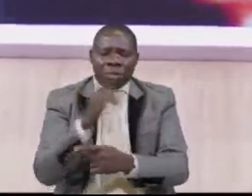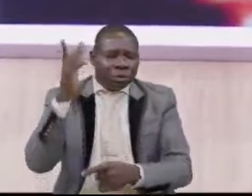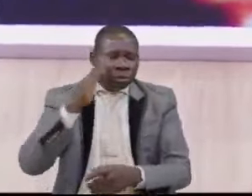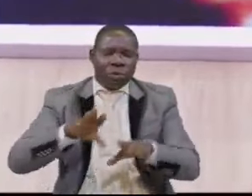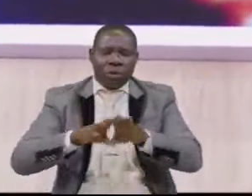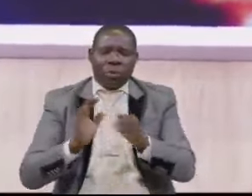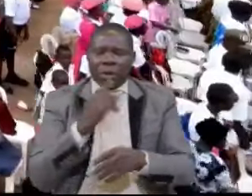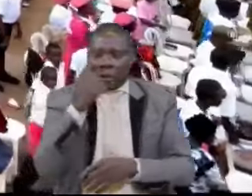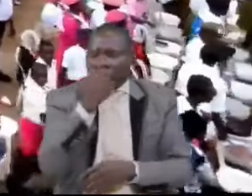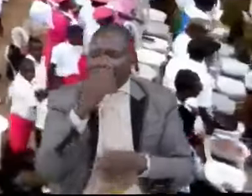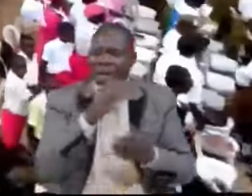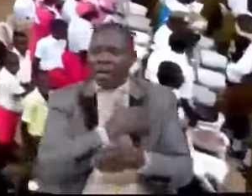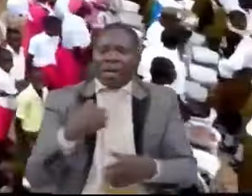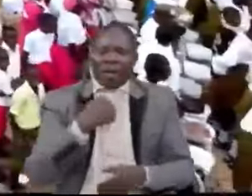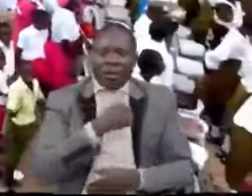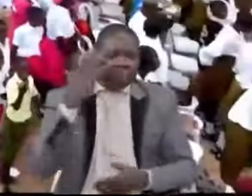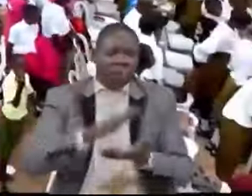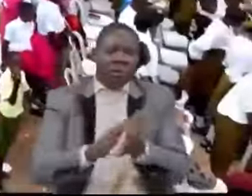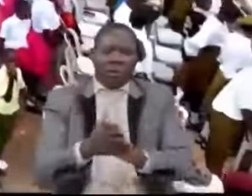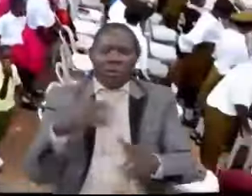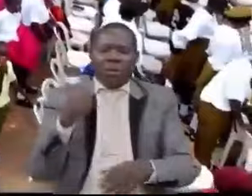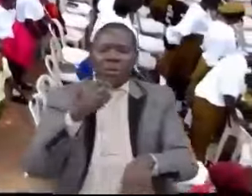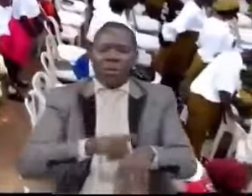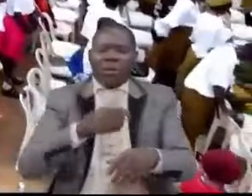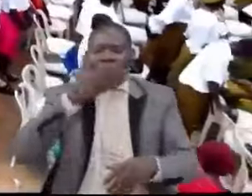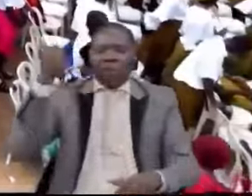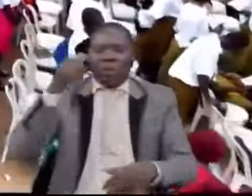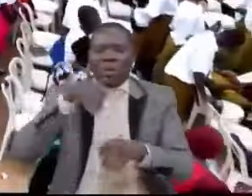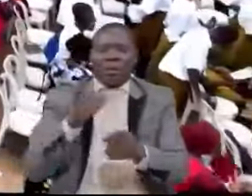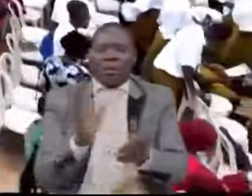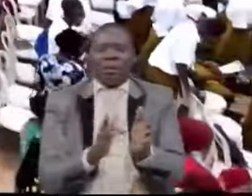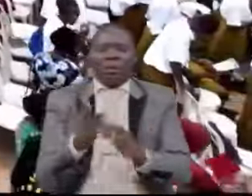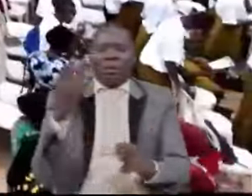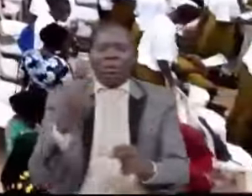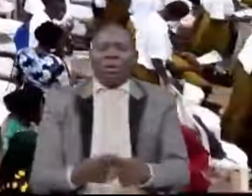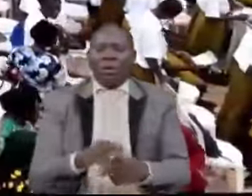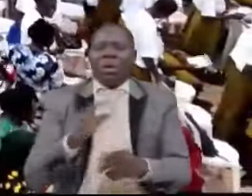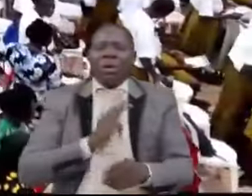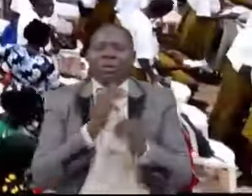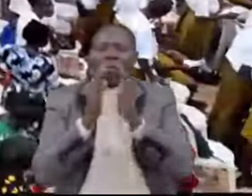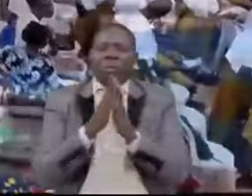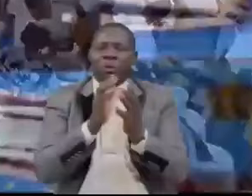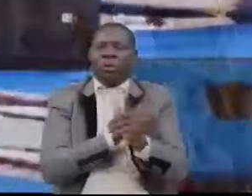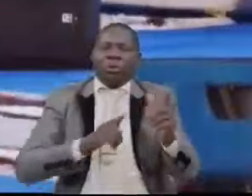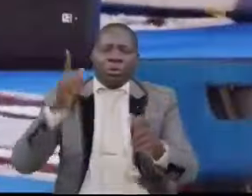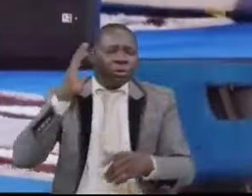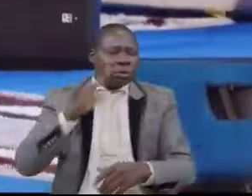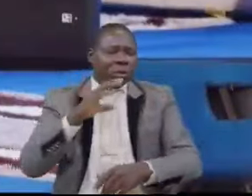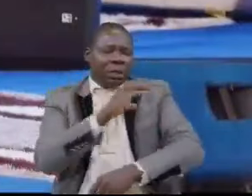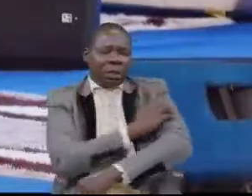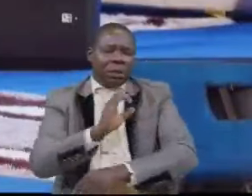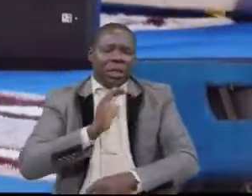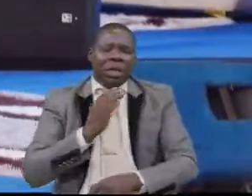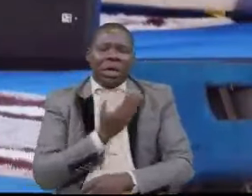better in Jesus' name. We pray, Lord, you recharge our battery, our brain,